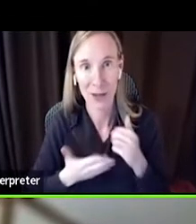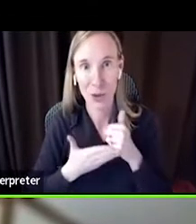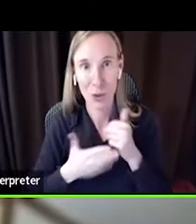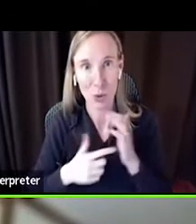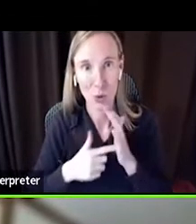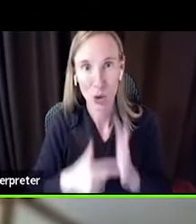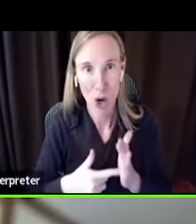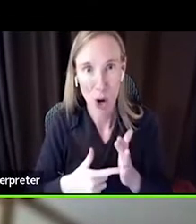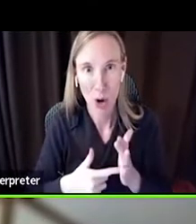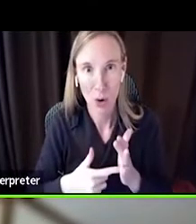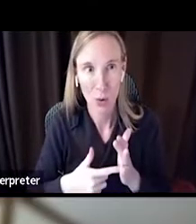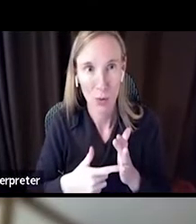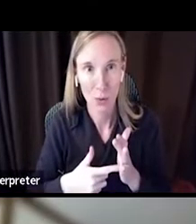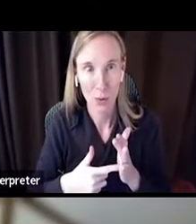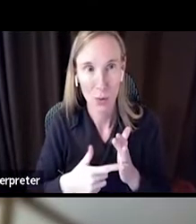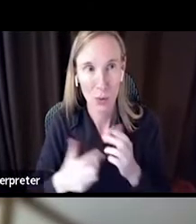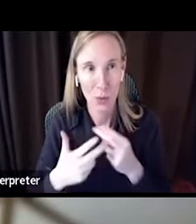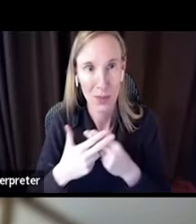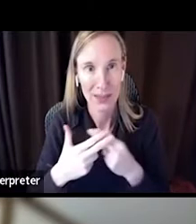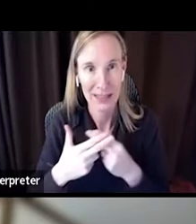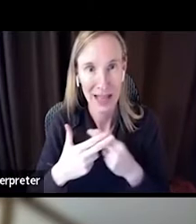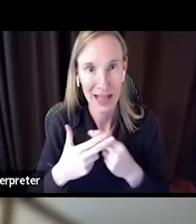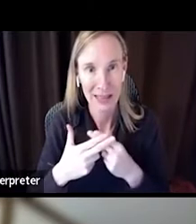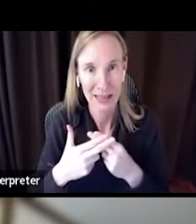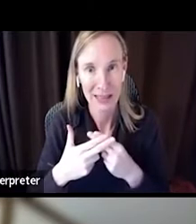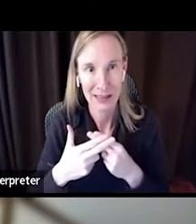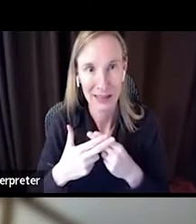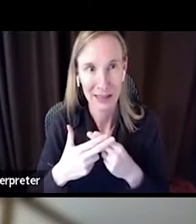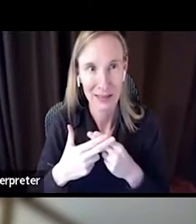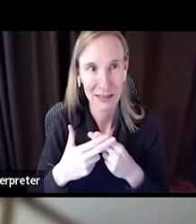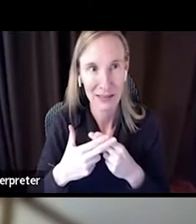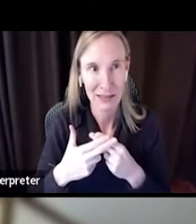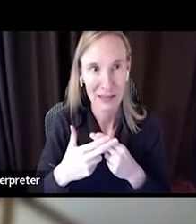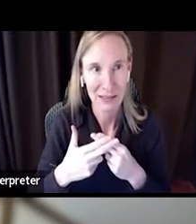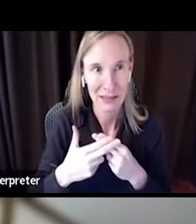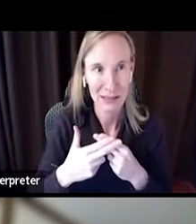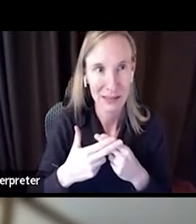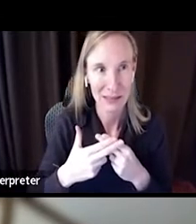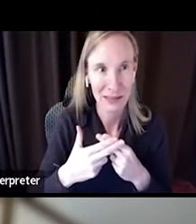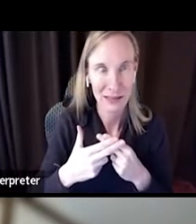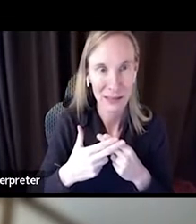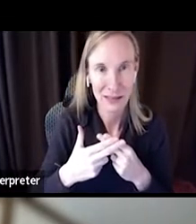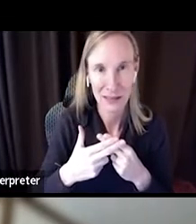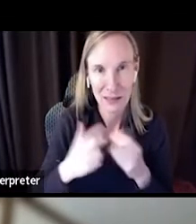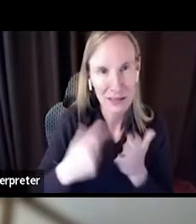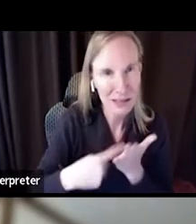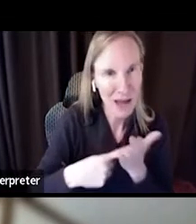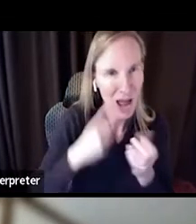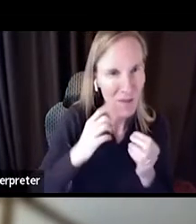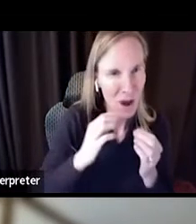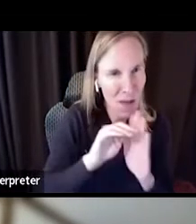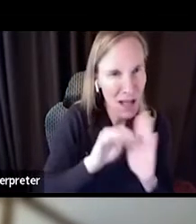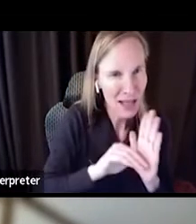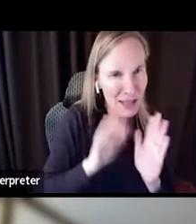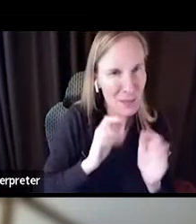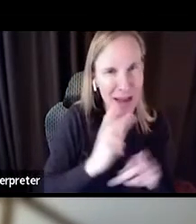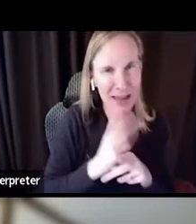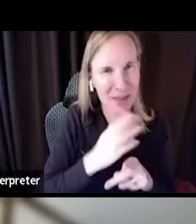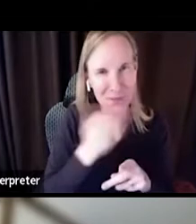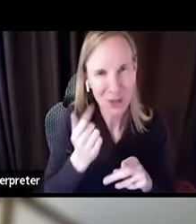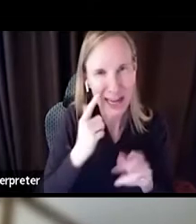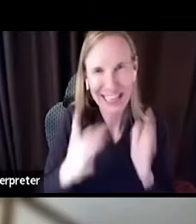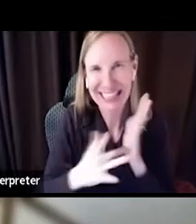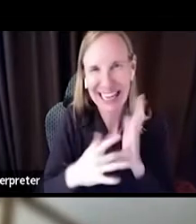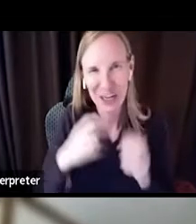that's easiest. But not now. Yeah, okay. I have it on my list, but I keep forgetting. Yeah. Sorry, we were having some